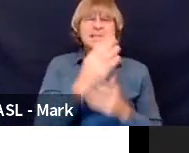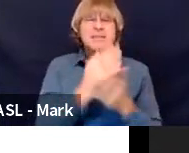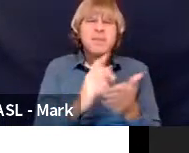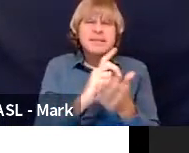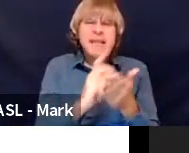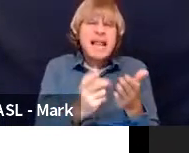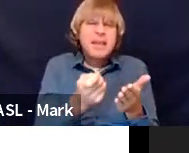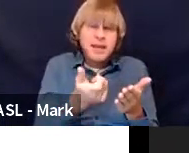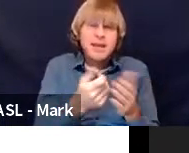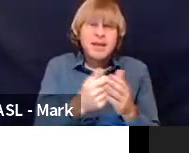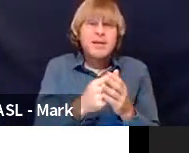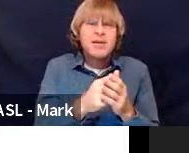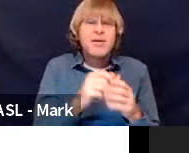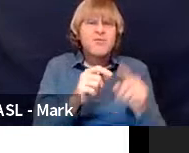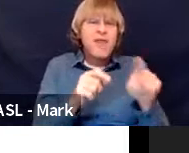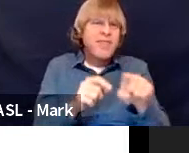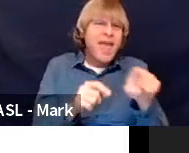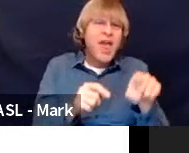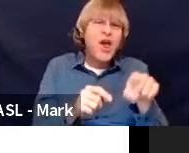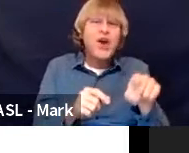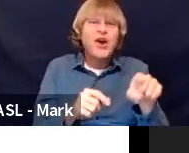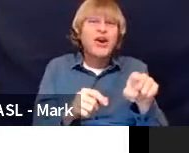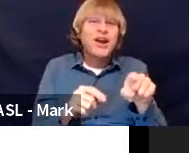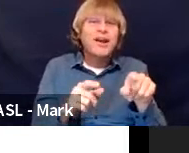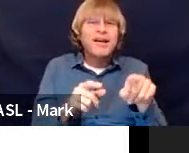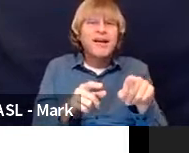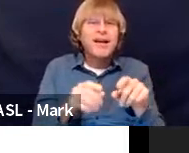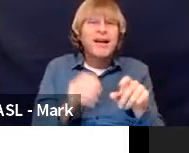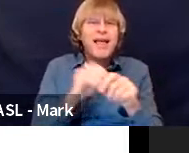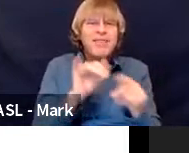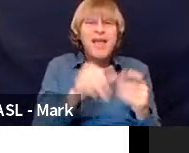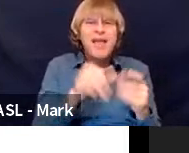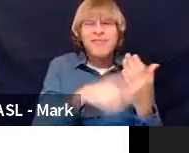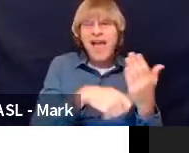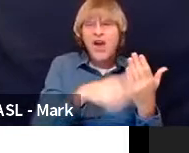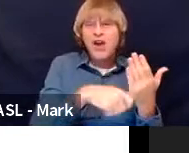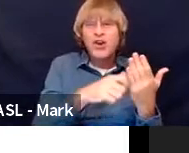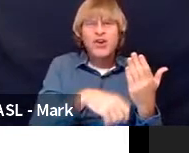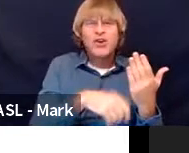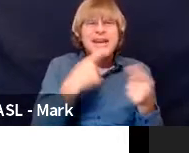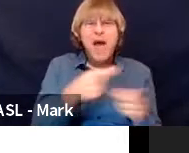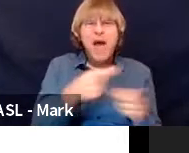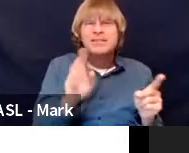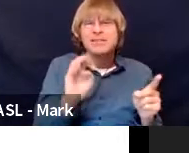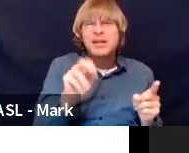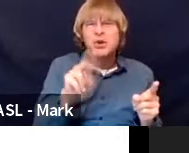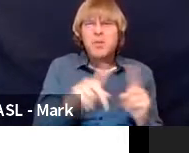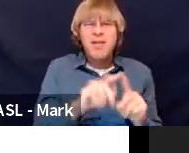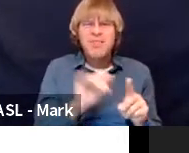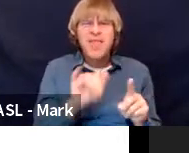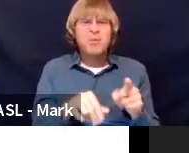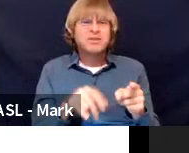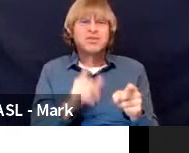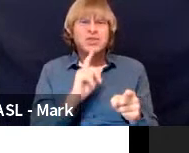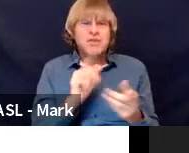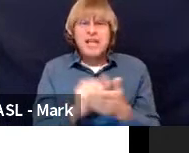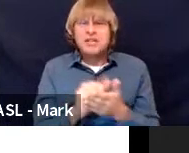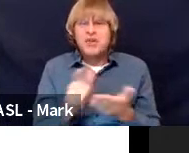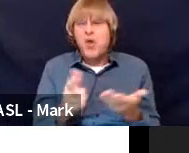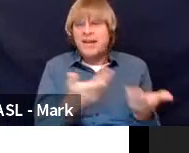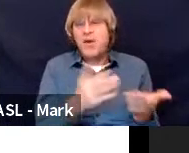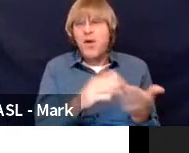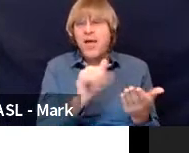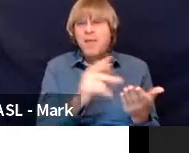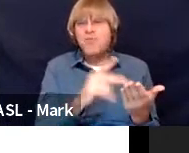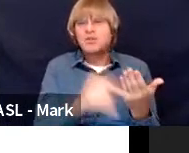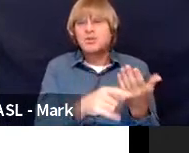design right here in the flyer announcing the menu, but that was all that was really done in this